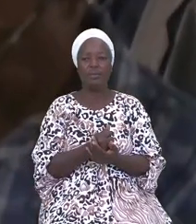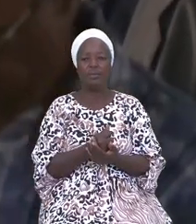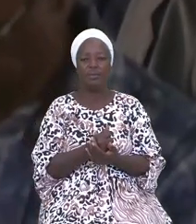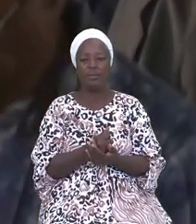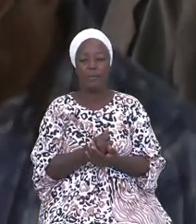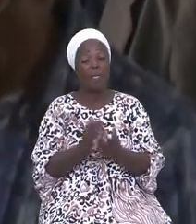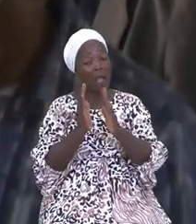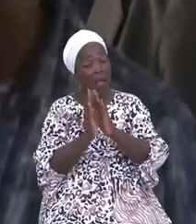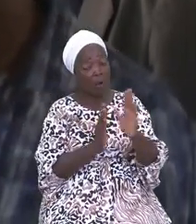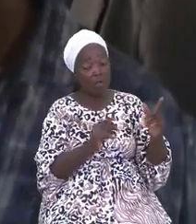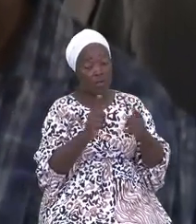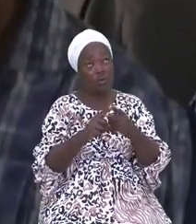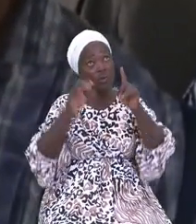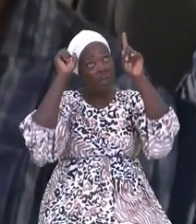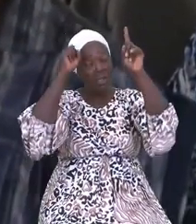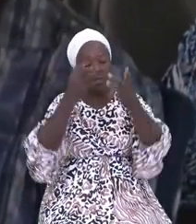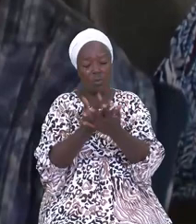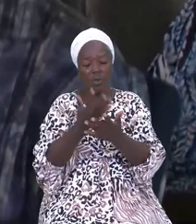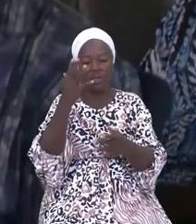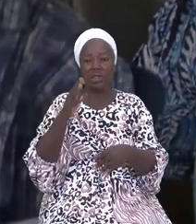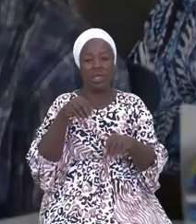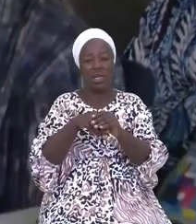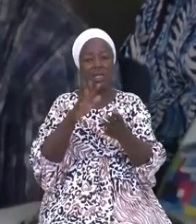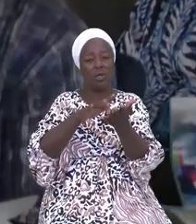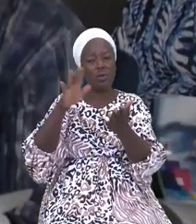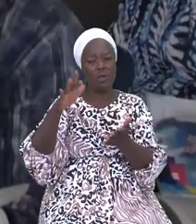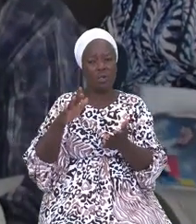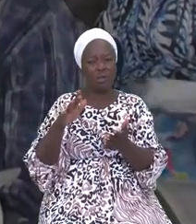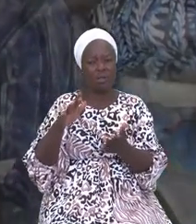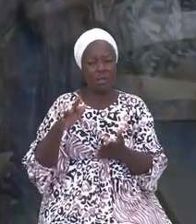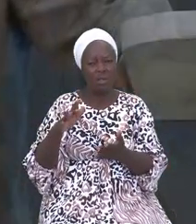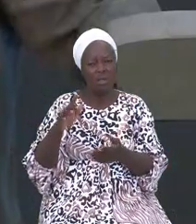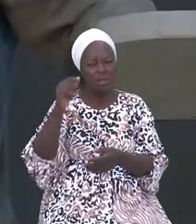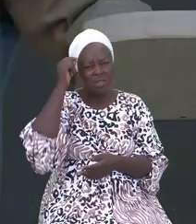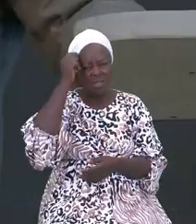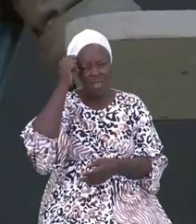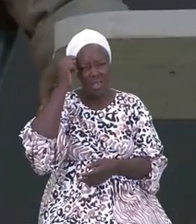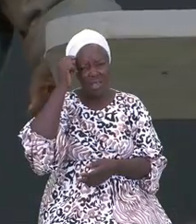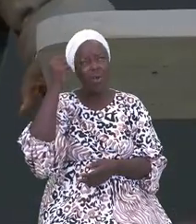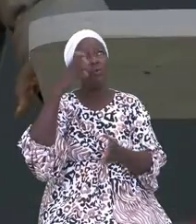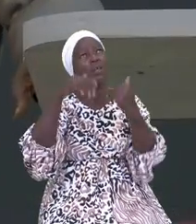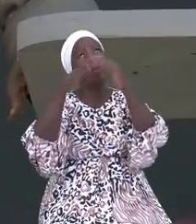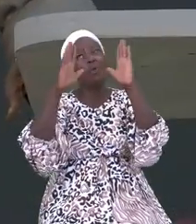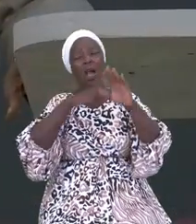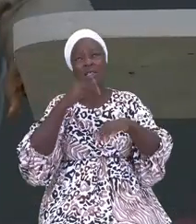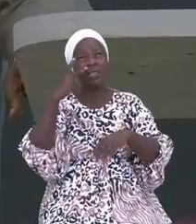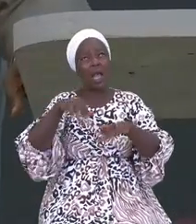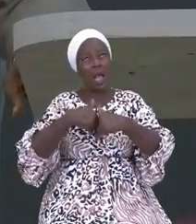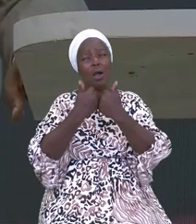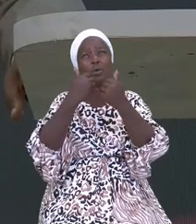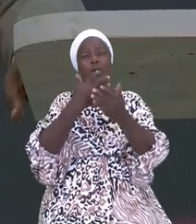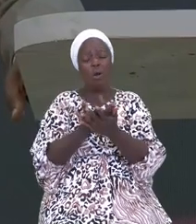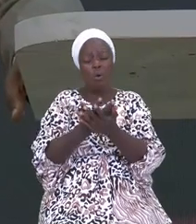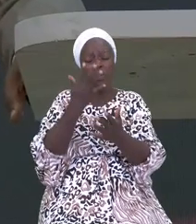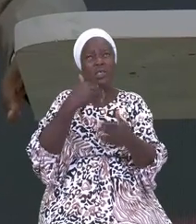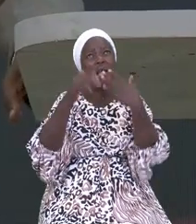According to his riches in glory. Peep into heaven and see how rich heaven